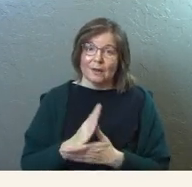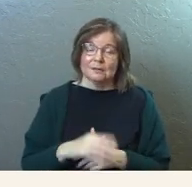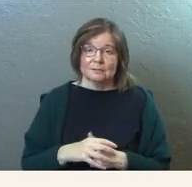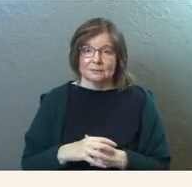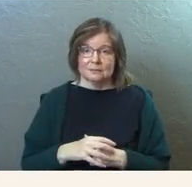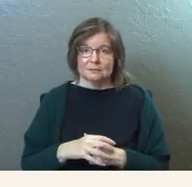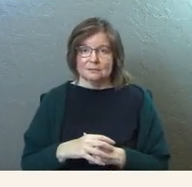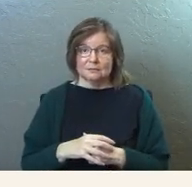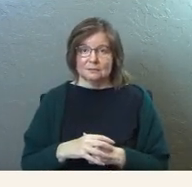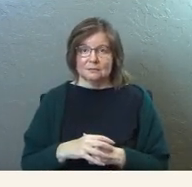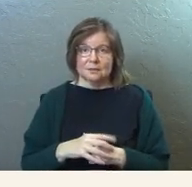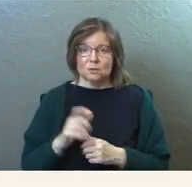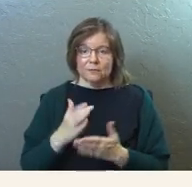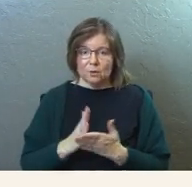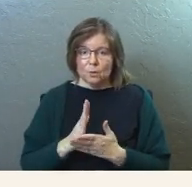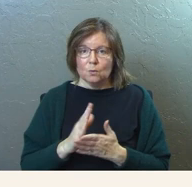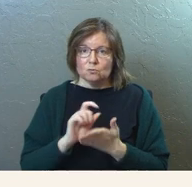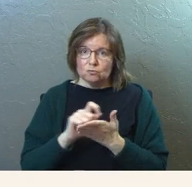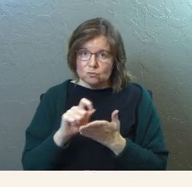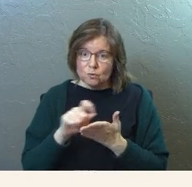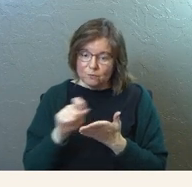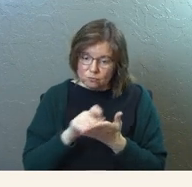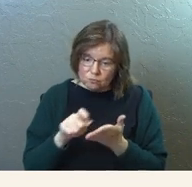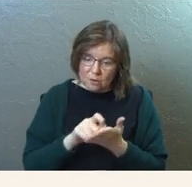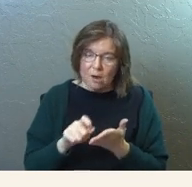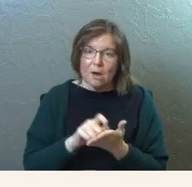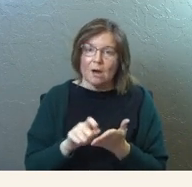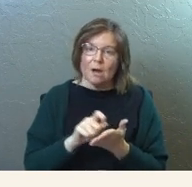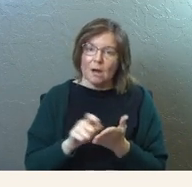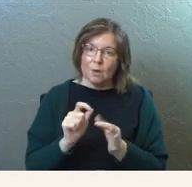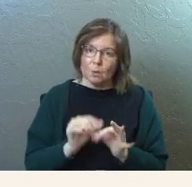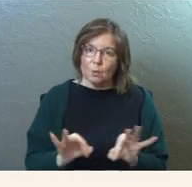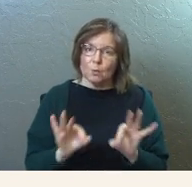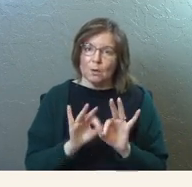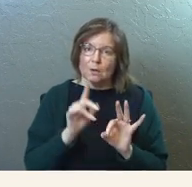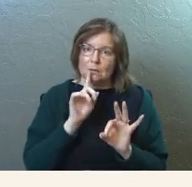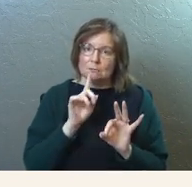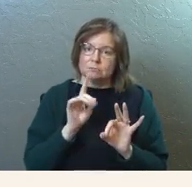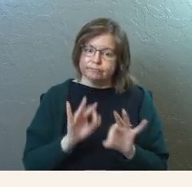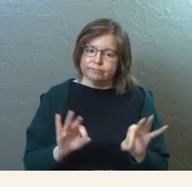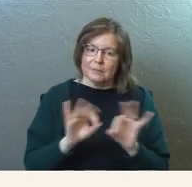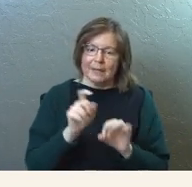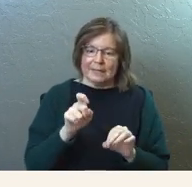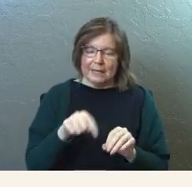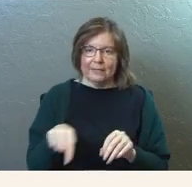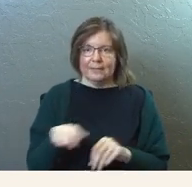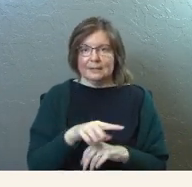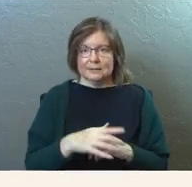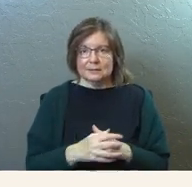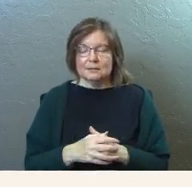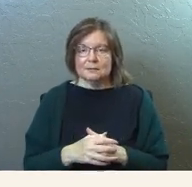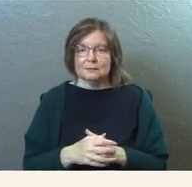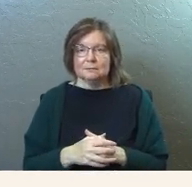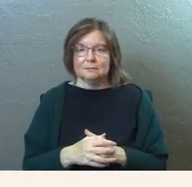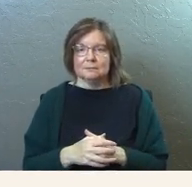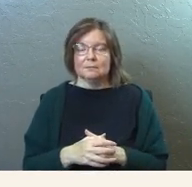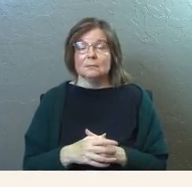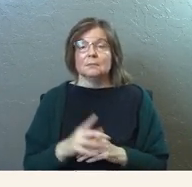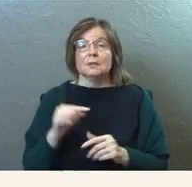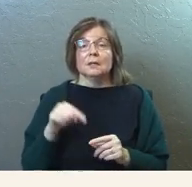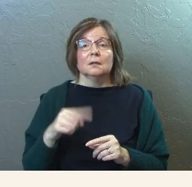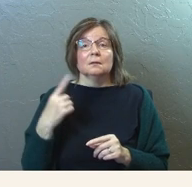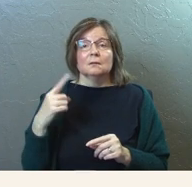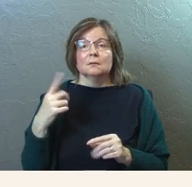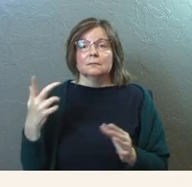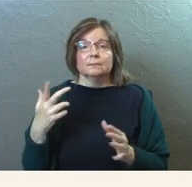write. You got to write words that matter. And they need these guys. So what